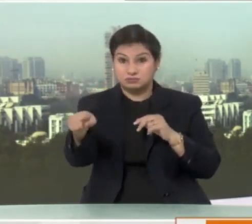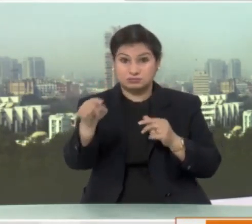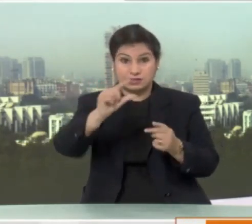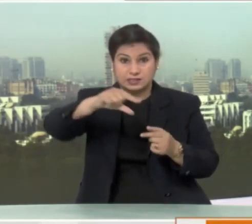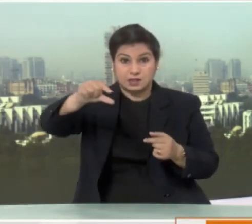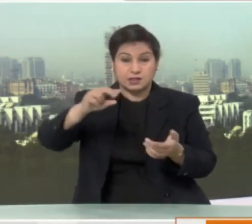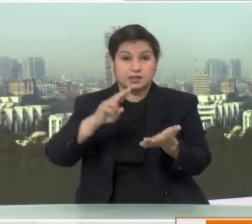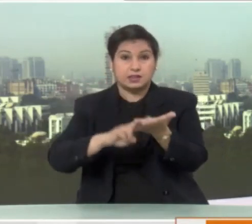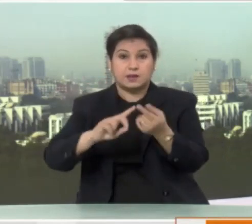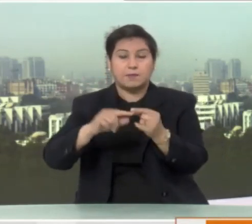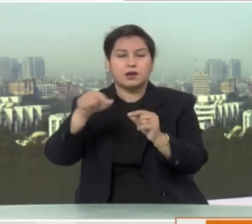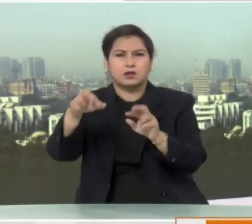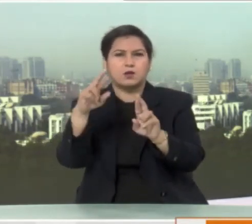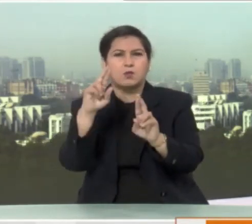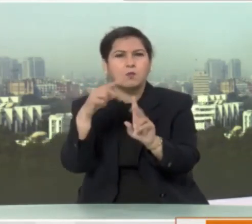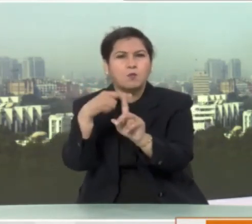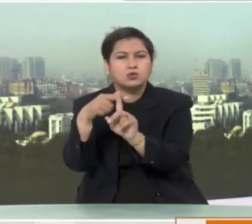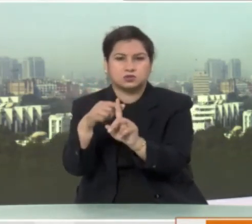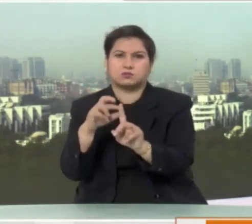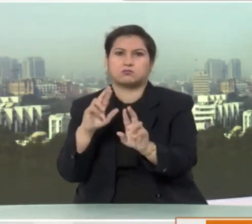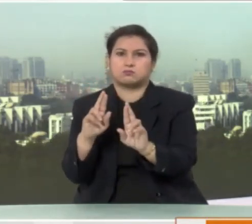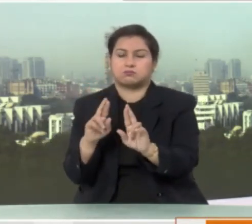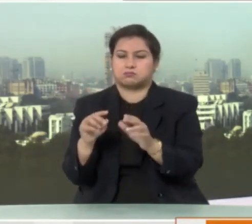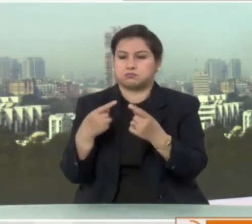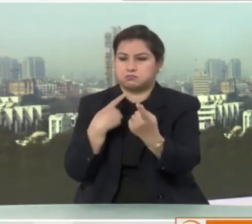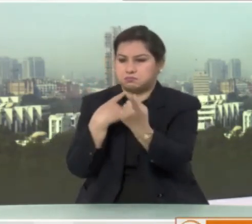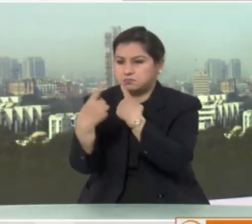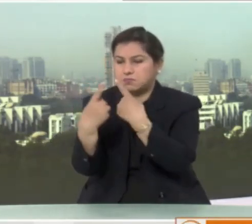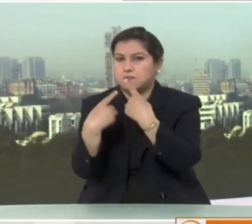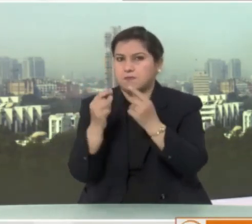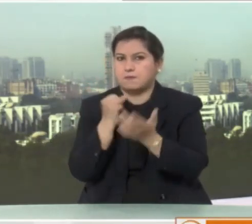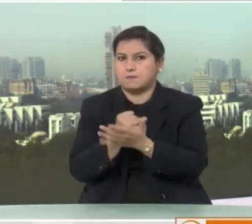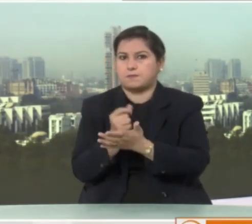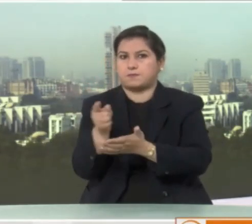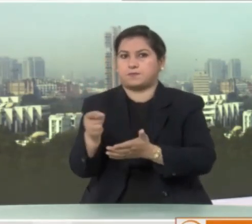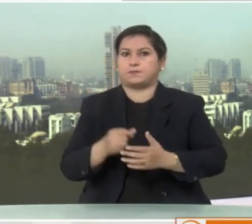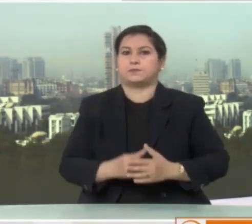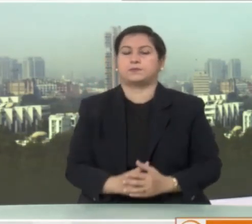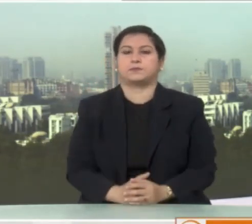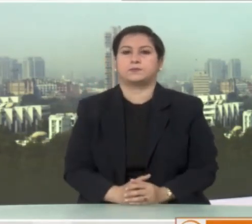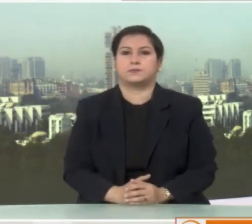will create a positive atmosphere for a diplomatic dialogue."